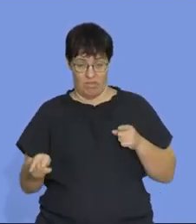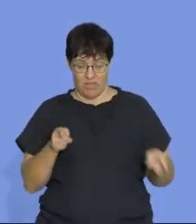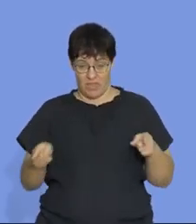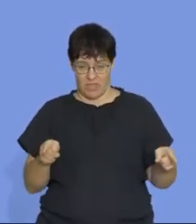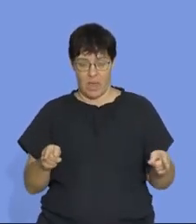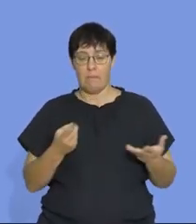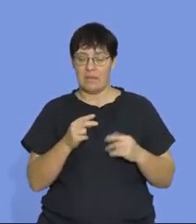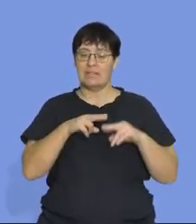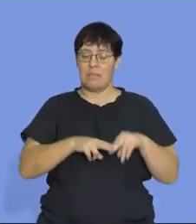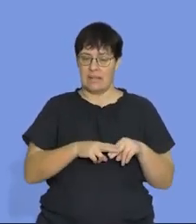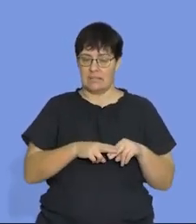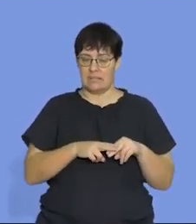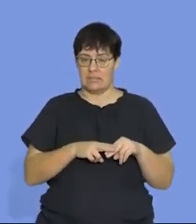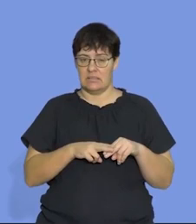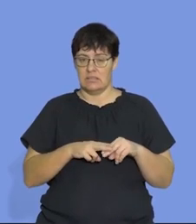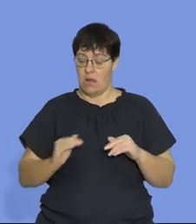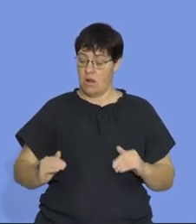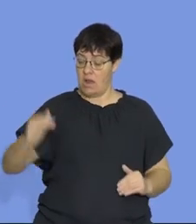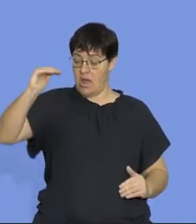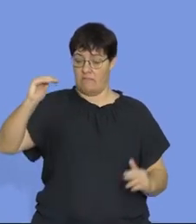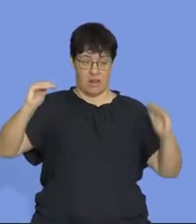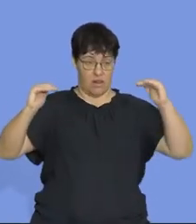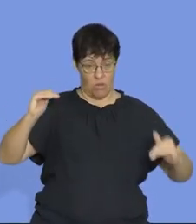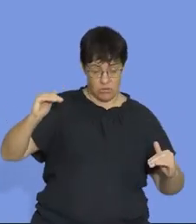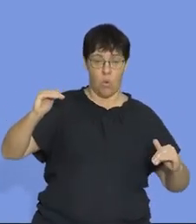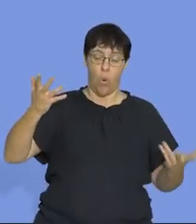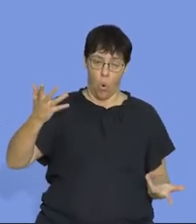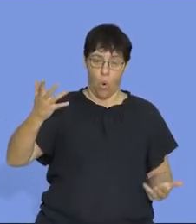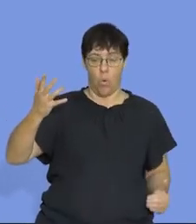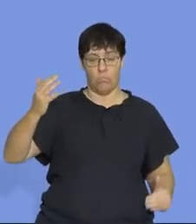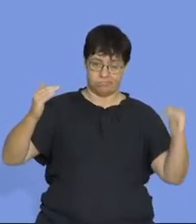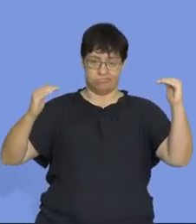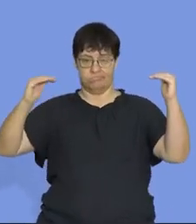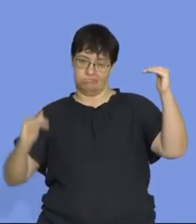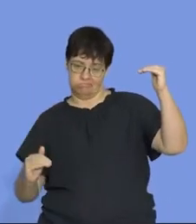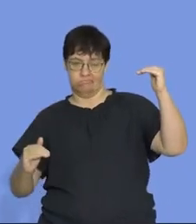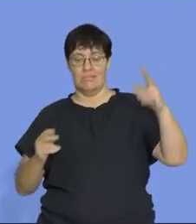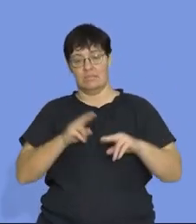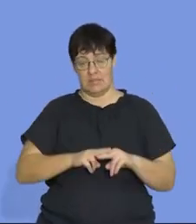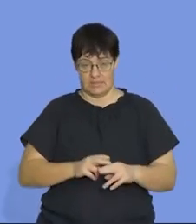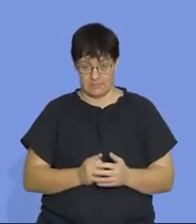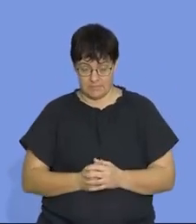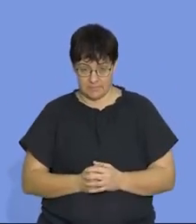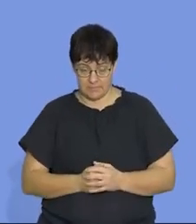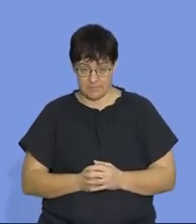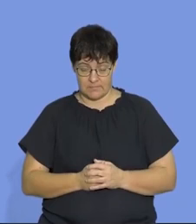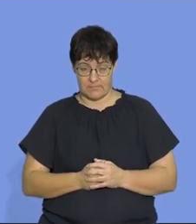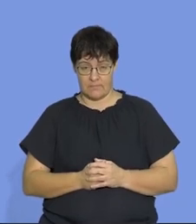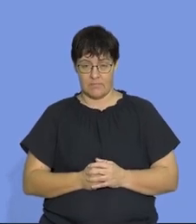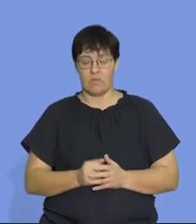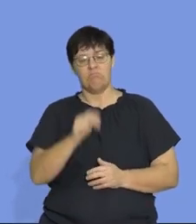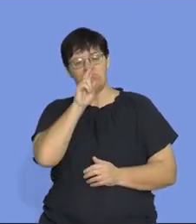we absorbed versus how much is released when new bonds are formed. So if we can look at the